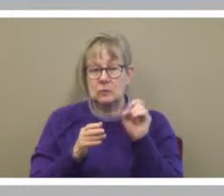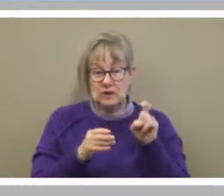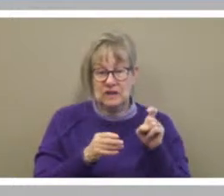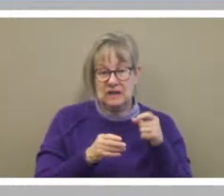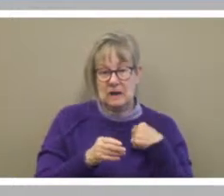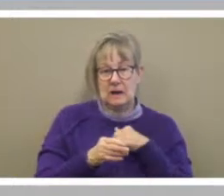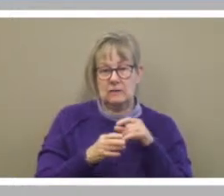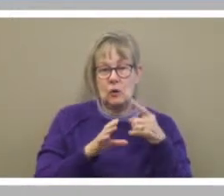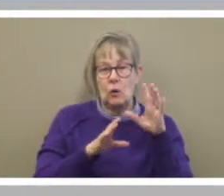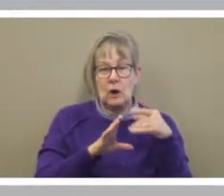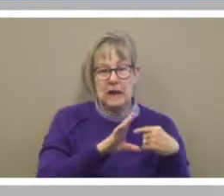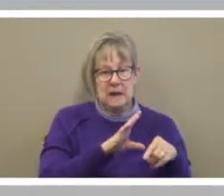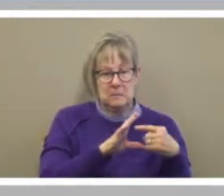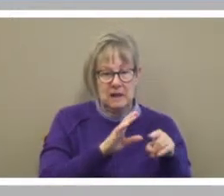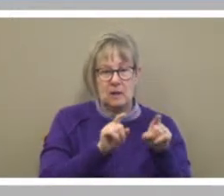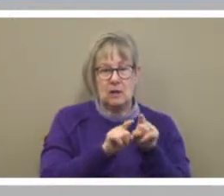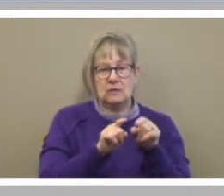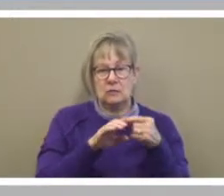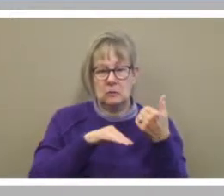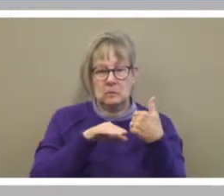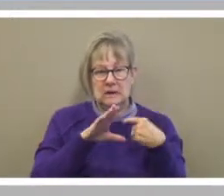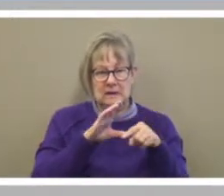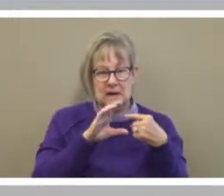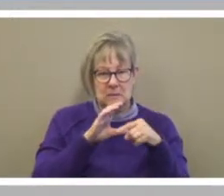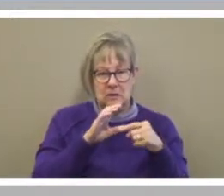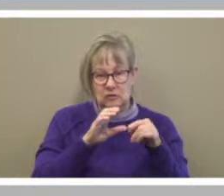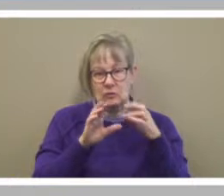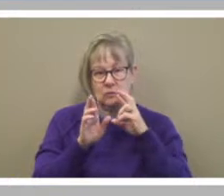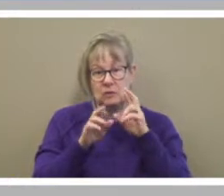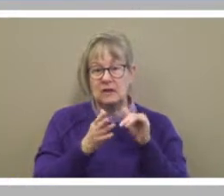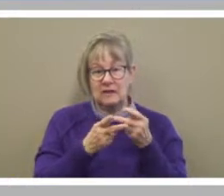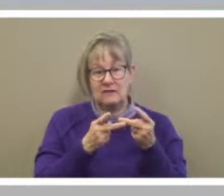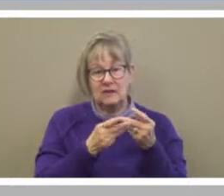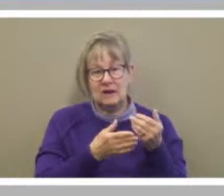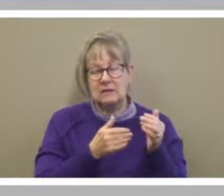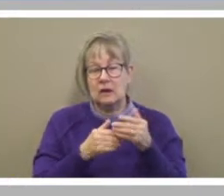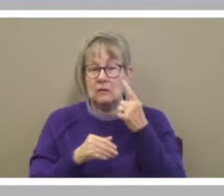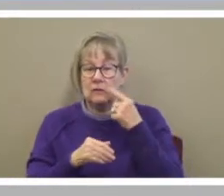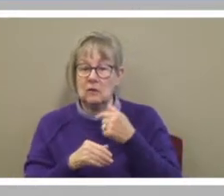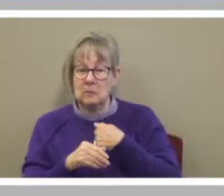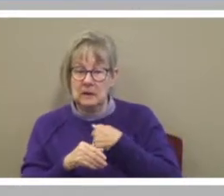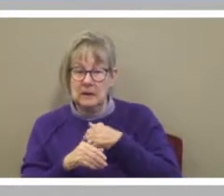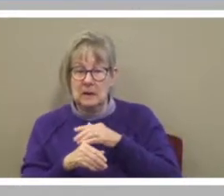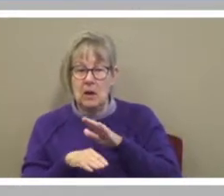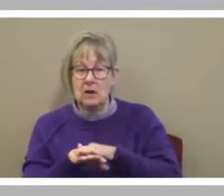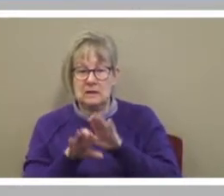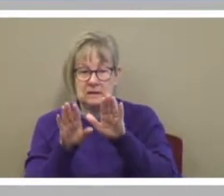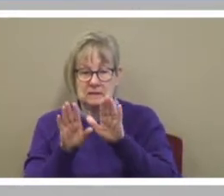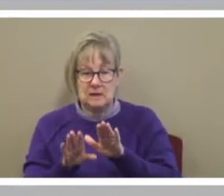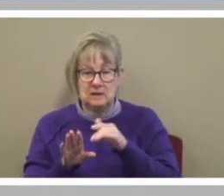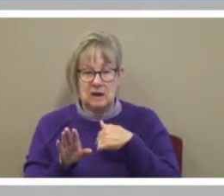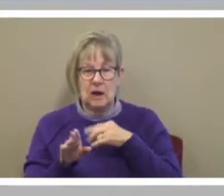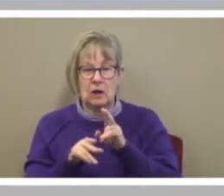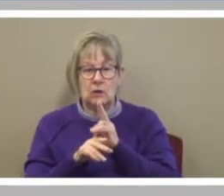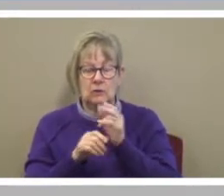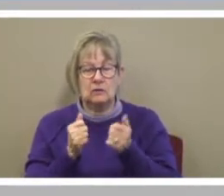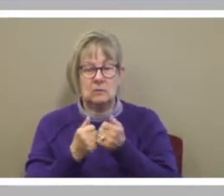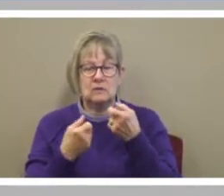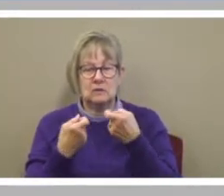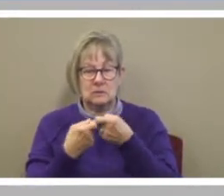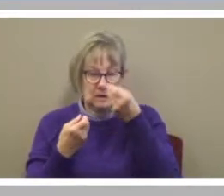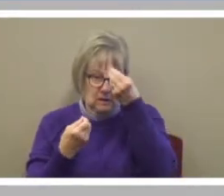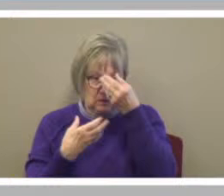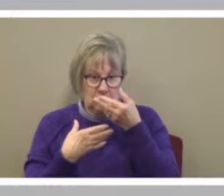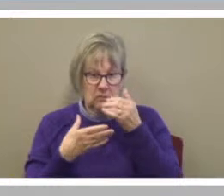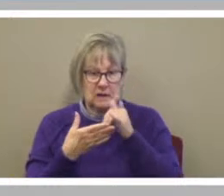we can get those reports. And those come in really handy. So for myself, on a Sunday is when I use the most electricity. So I know that, and it tells me about